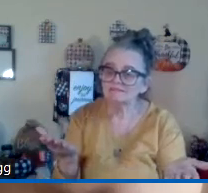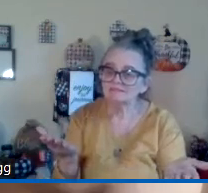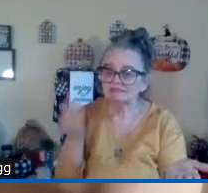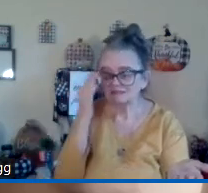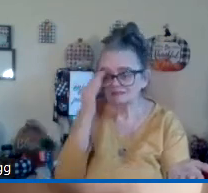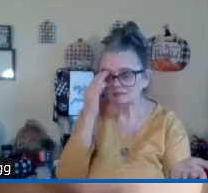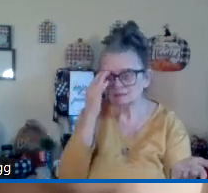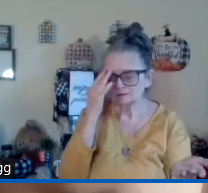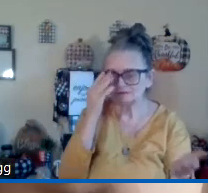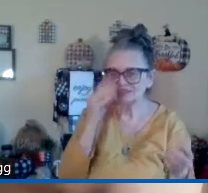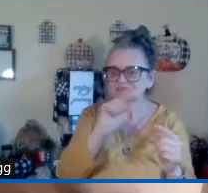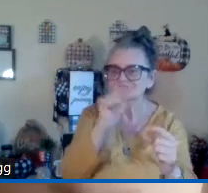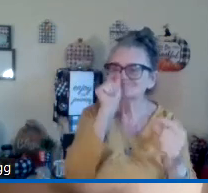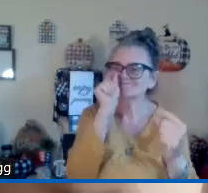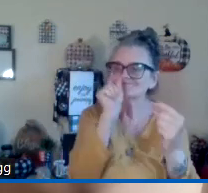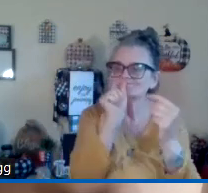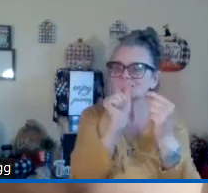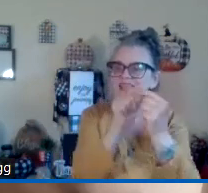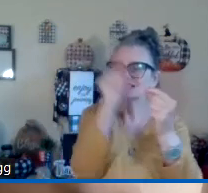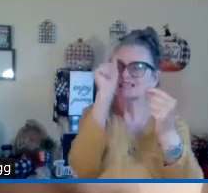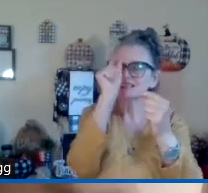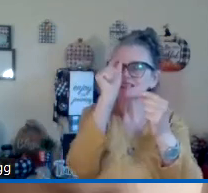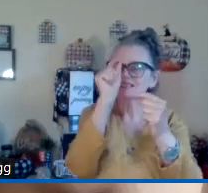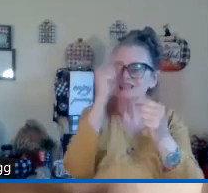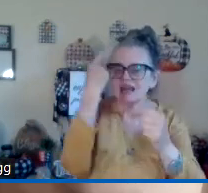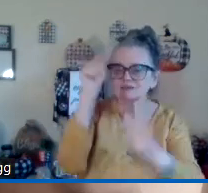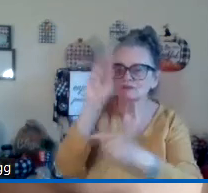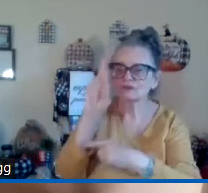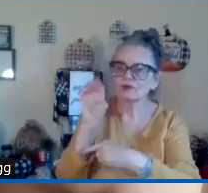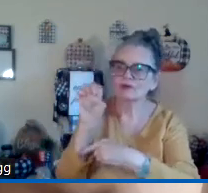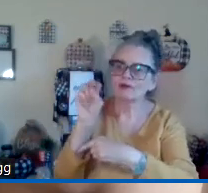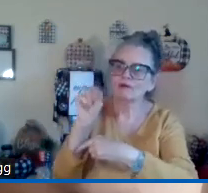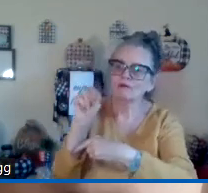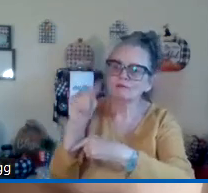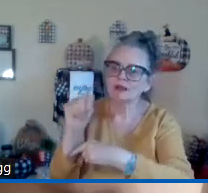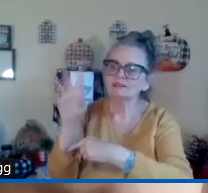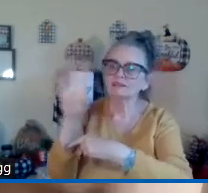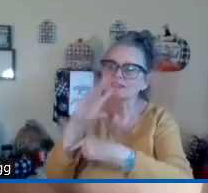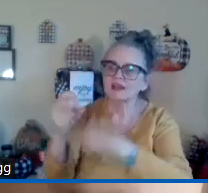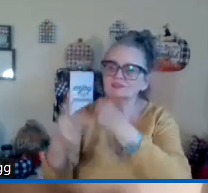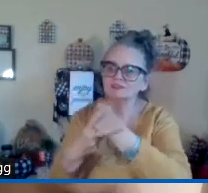It was exactly to the dollar enough for rent and my storage unit.